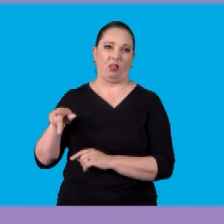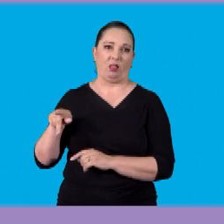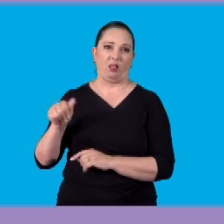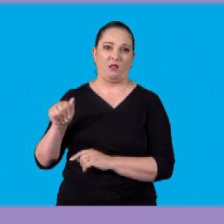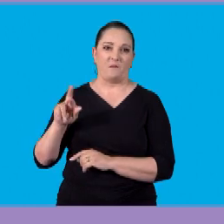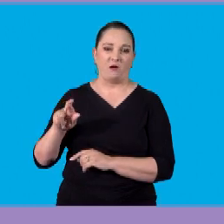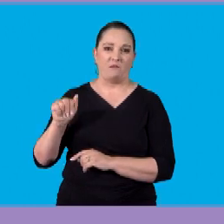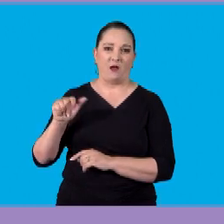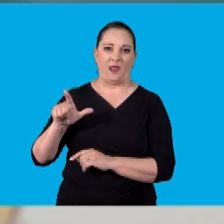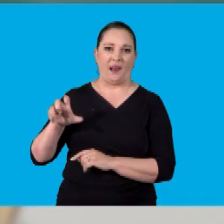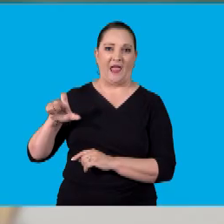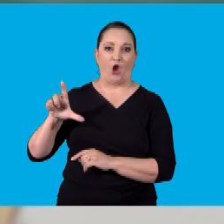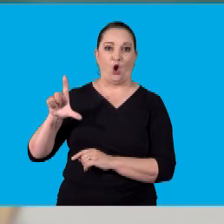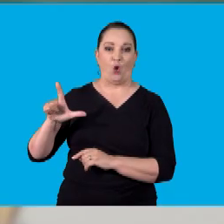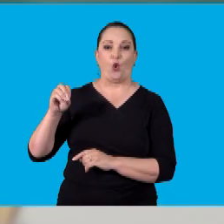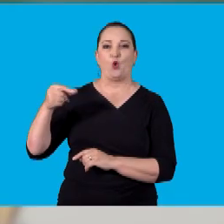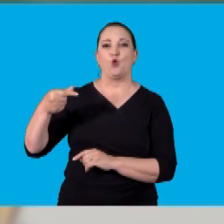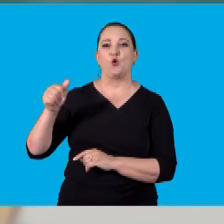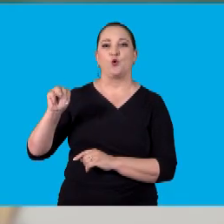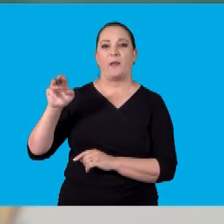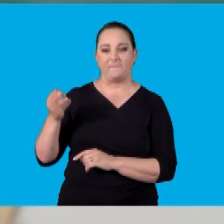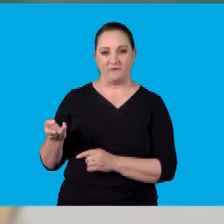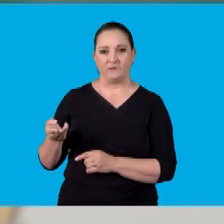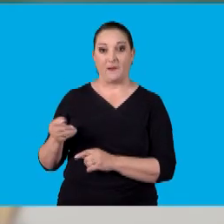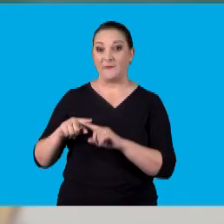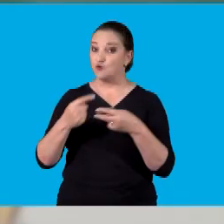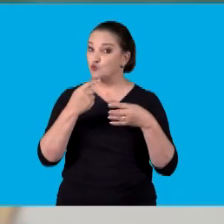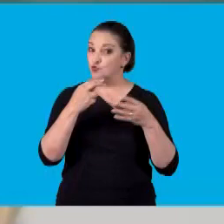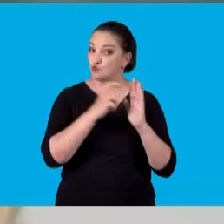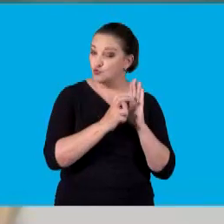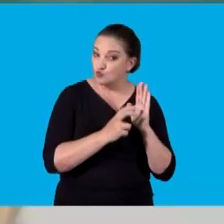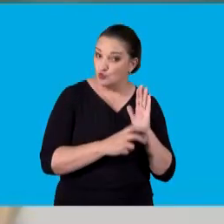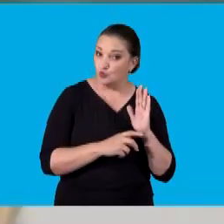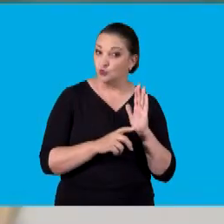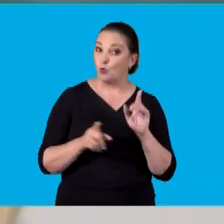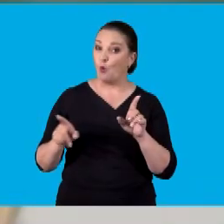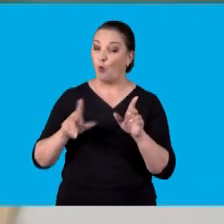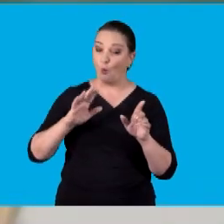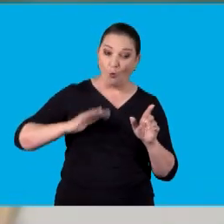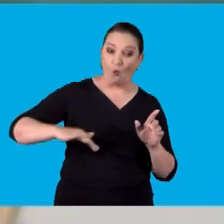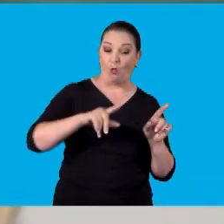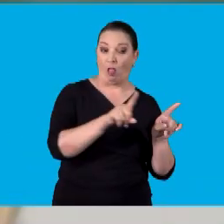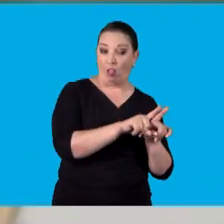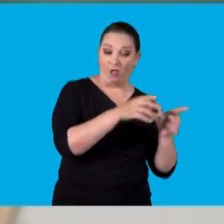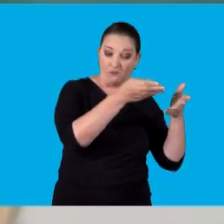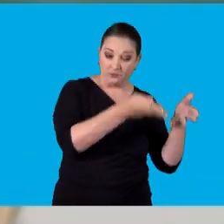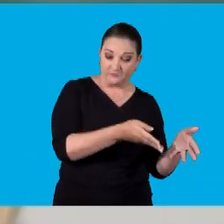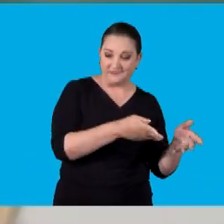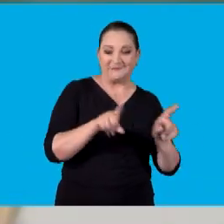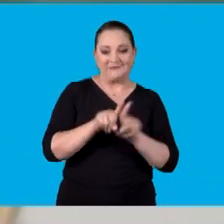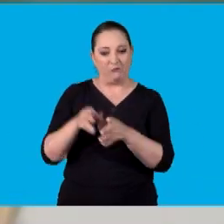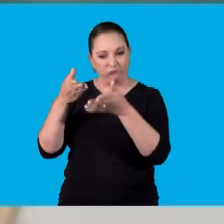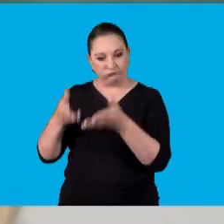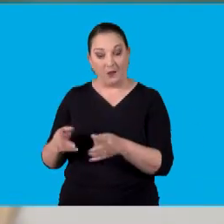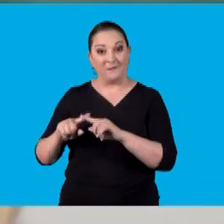kind of parallelogram. So all the properties of a parallelogram, they apply to the rhombus as well.